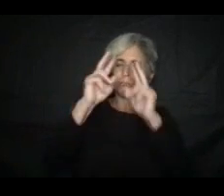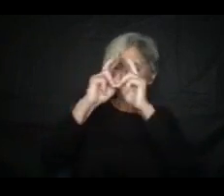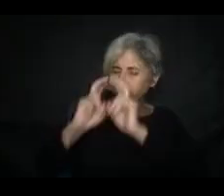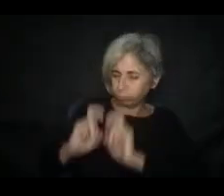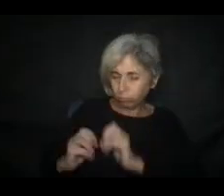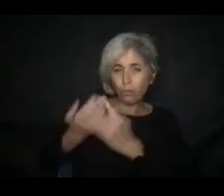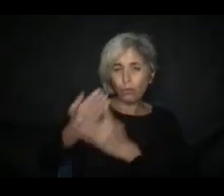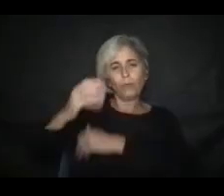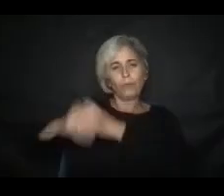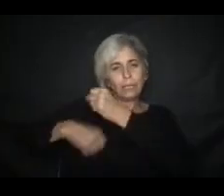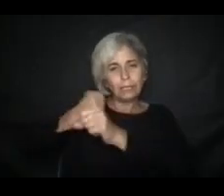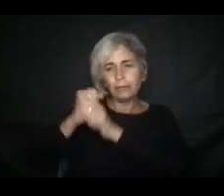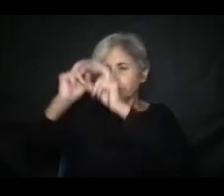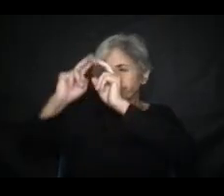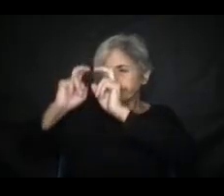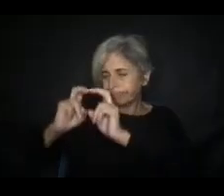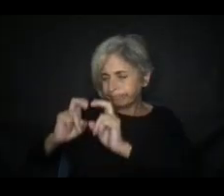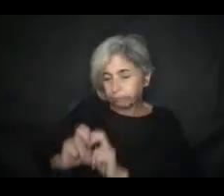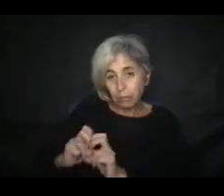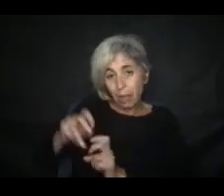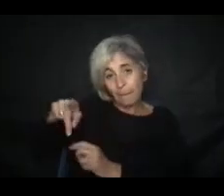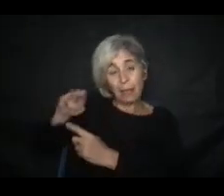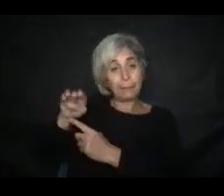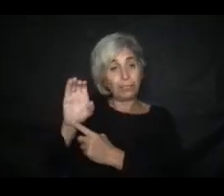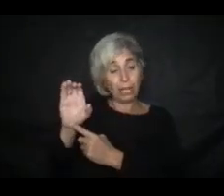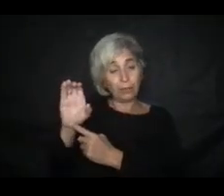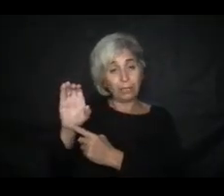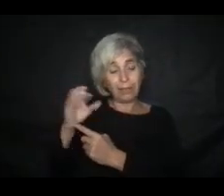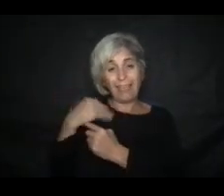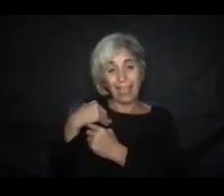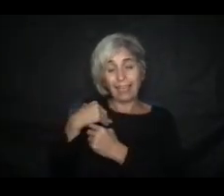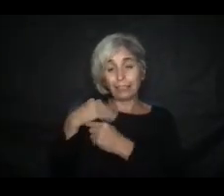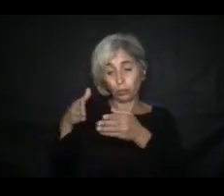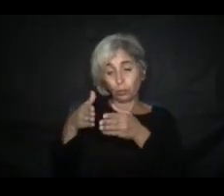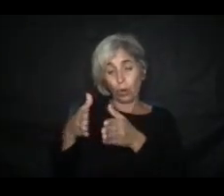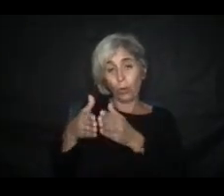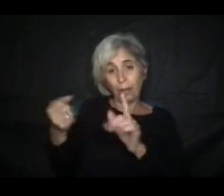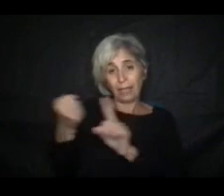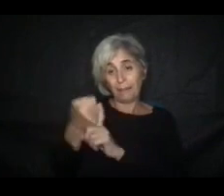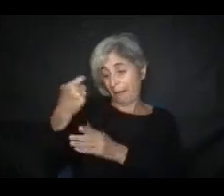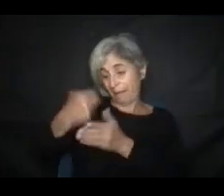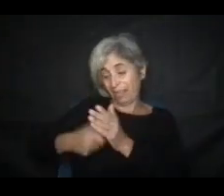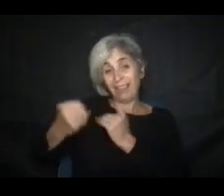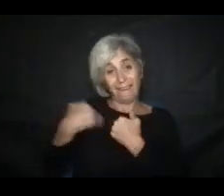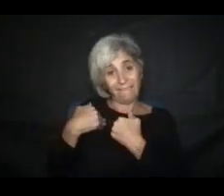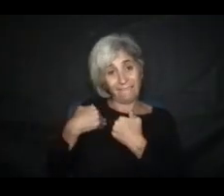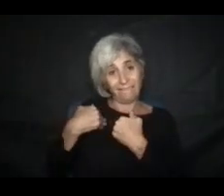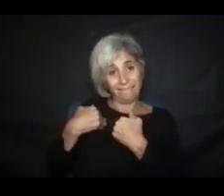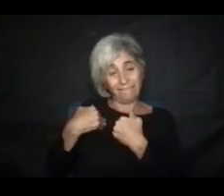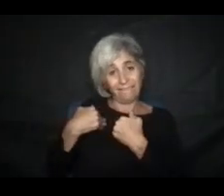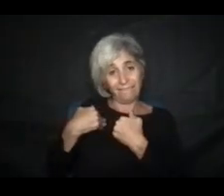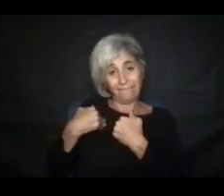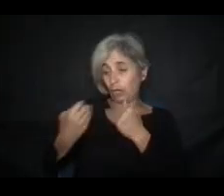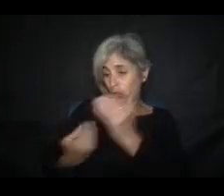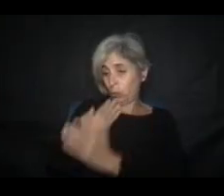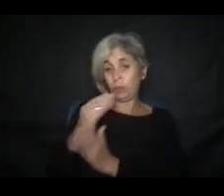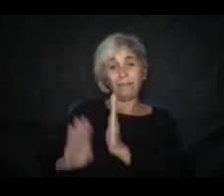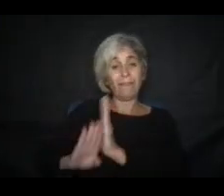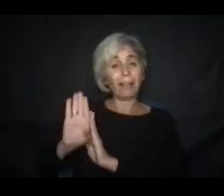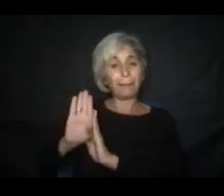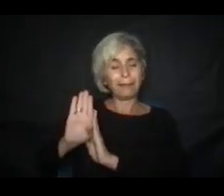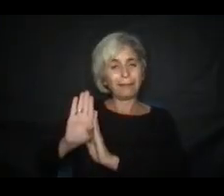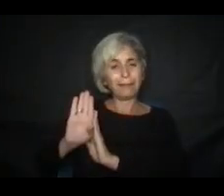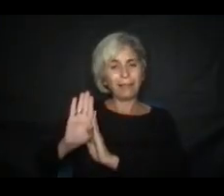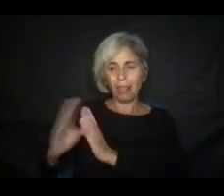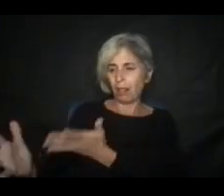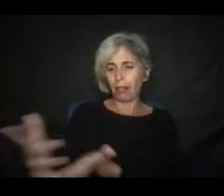the years, and Palm Beach County, which currently has a roadway impact fee that they charge on new development, has